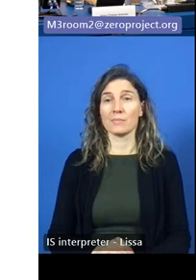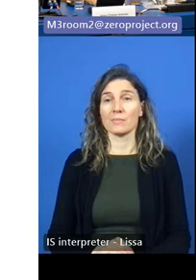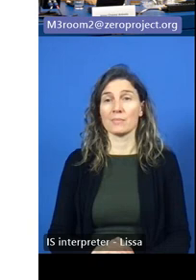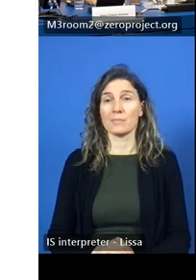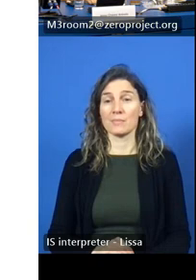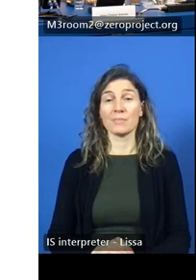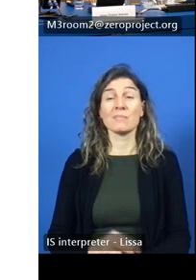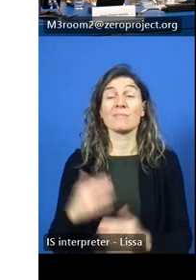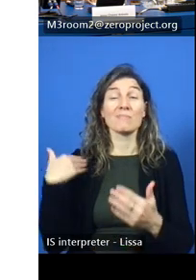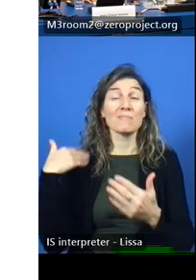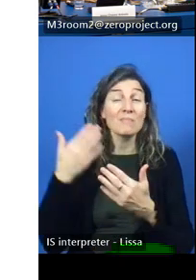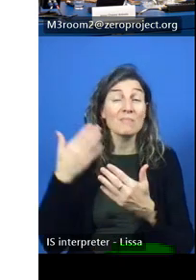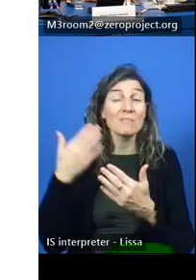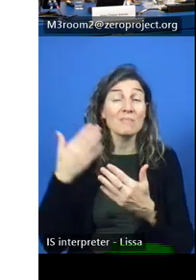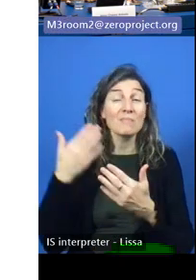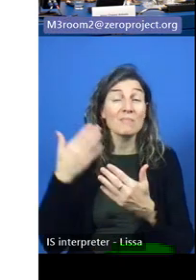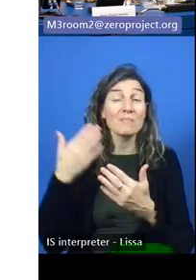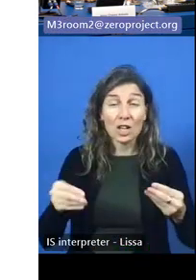entendieron.